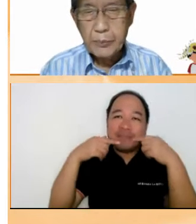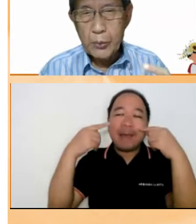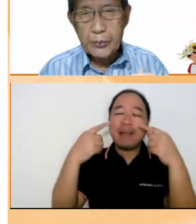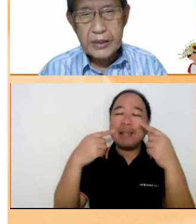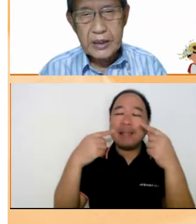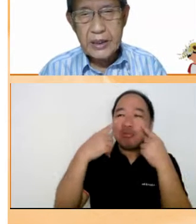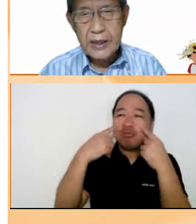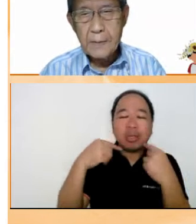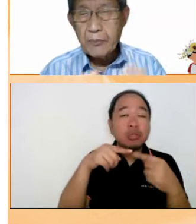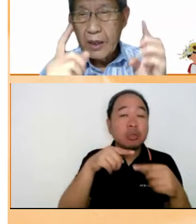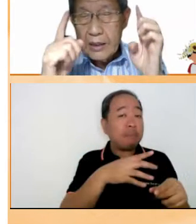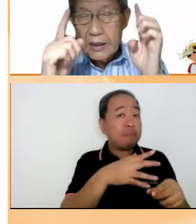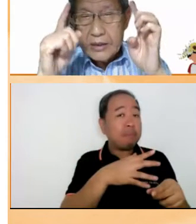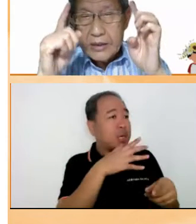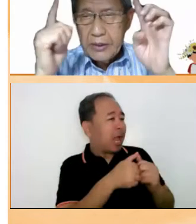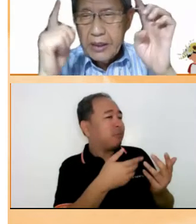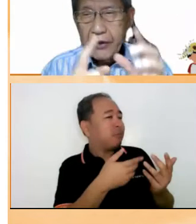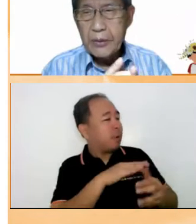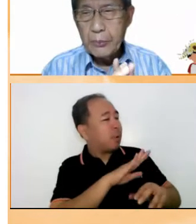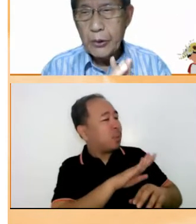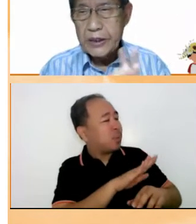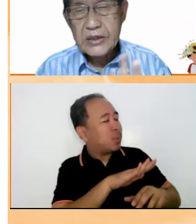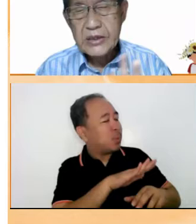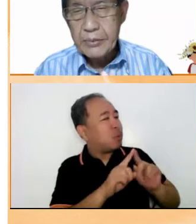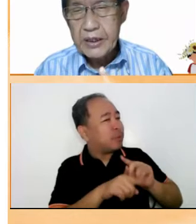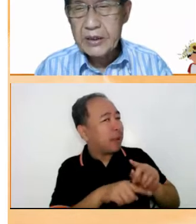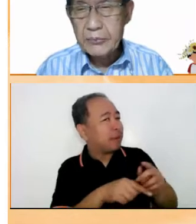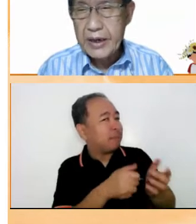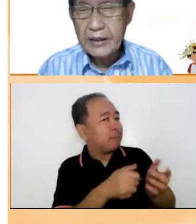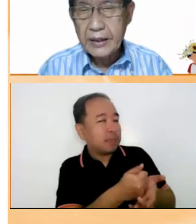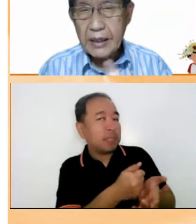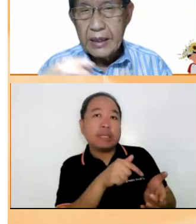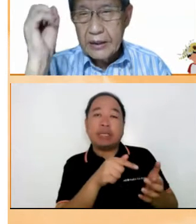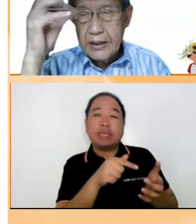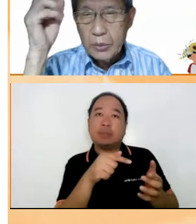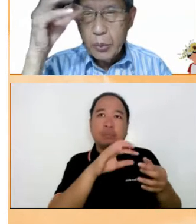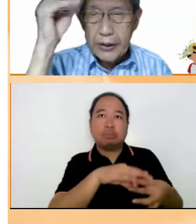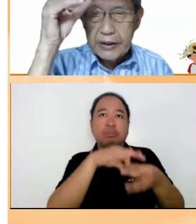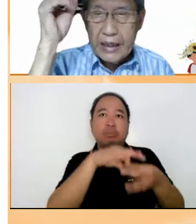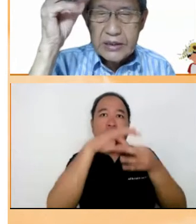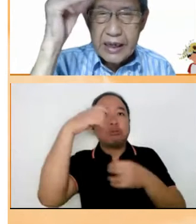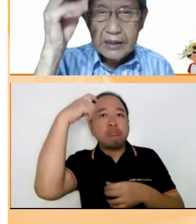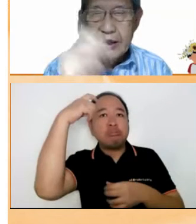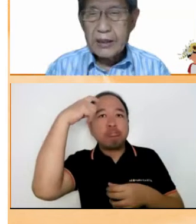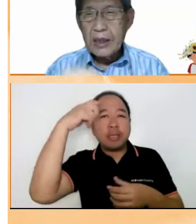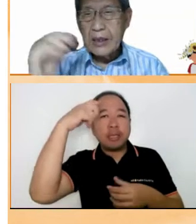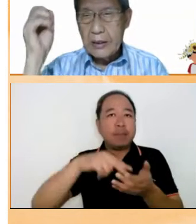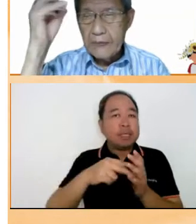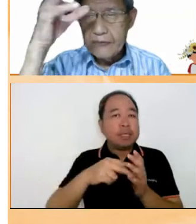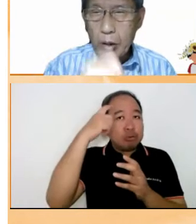responds appropriately. Something very important is happening in the brain. The network is